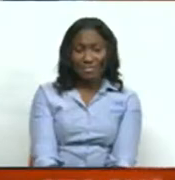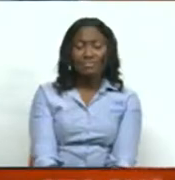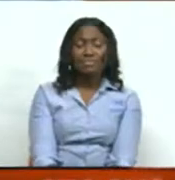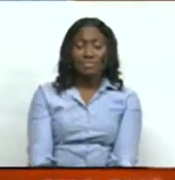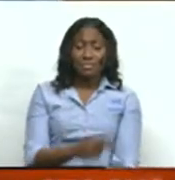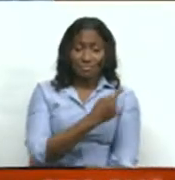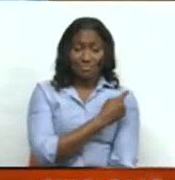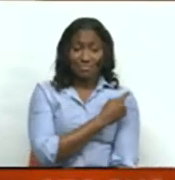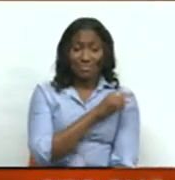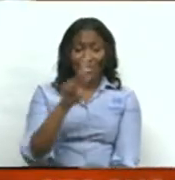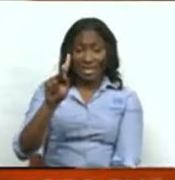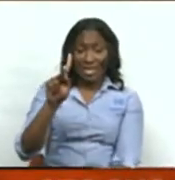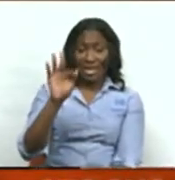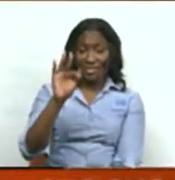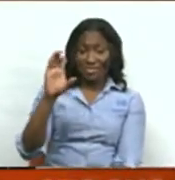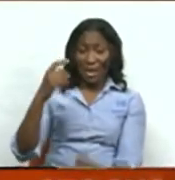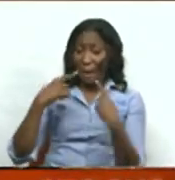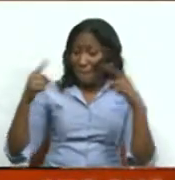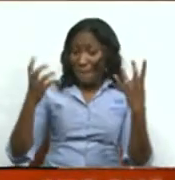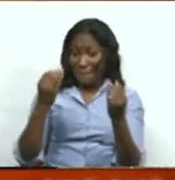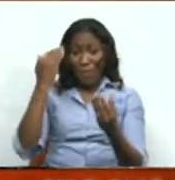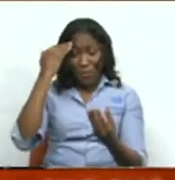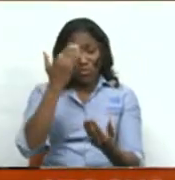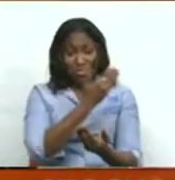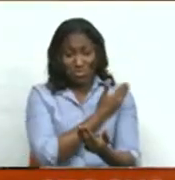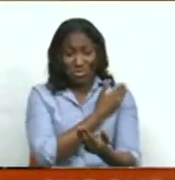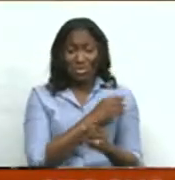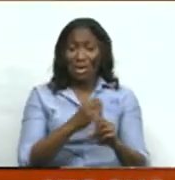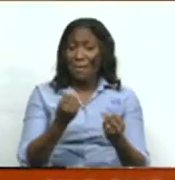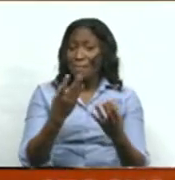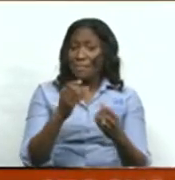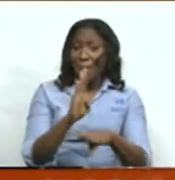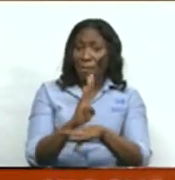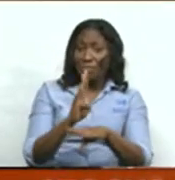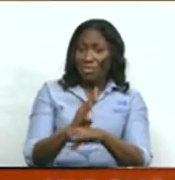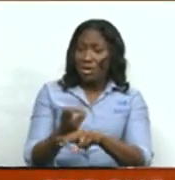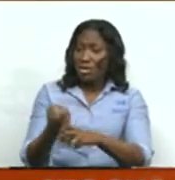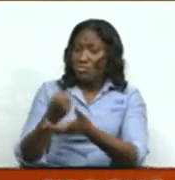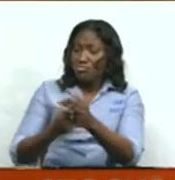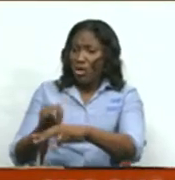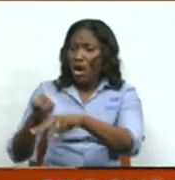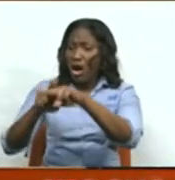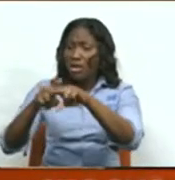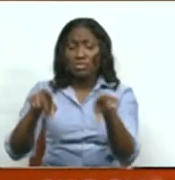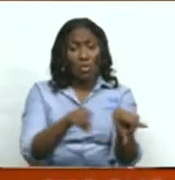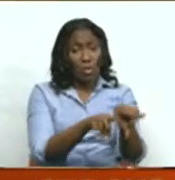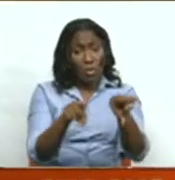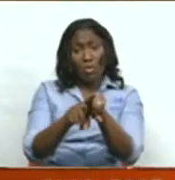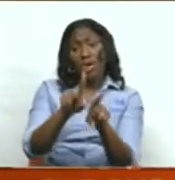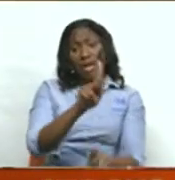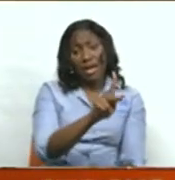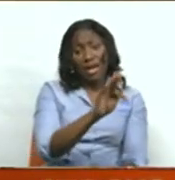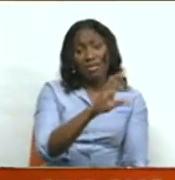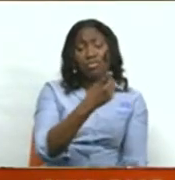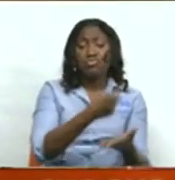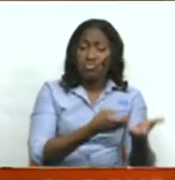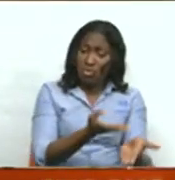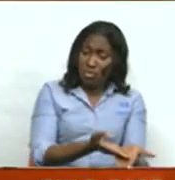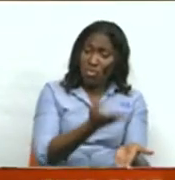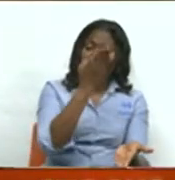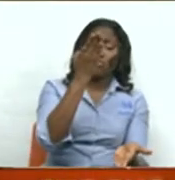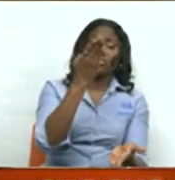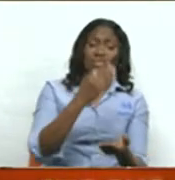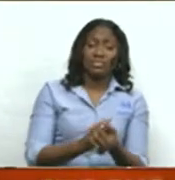Popular fast food chain KFC has joined the list of several businesses that have raised their prices in the past 2 months. Prestige Holdings